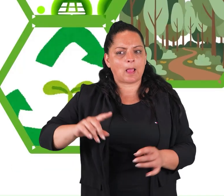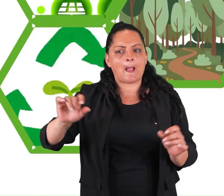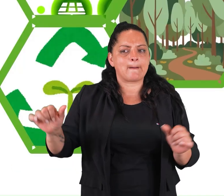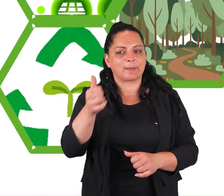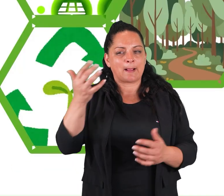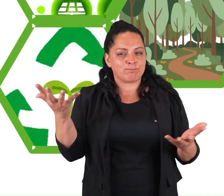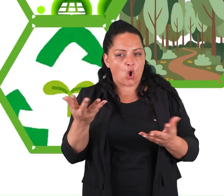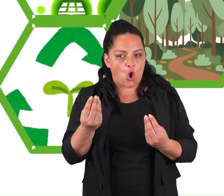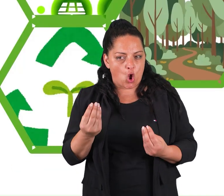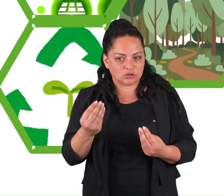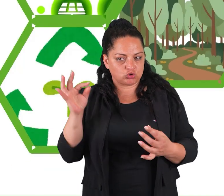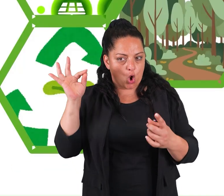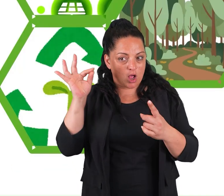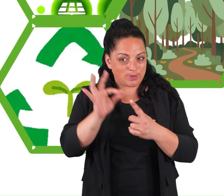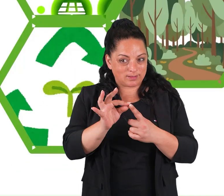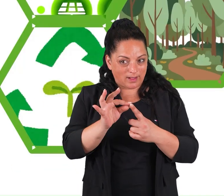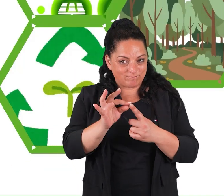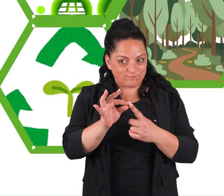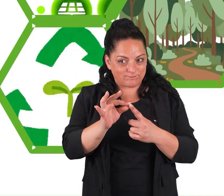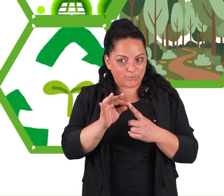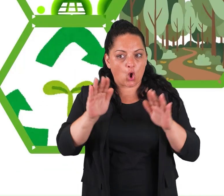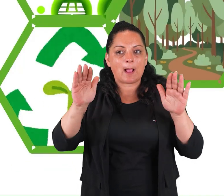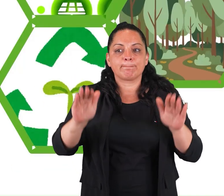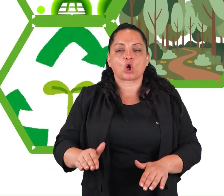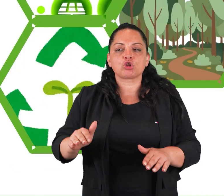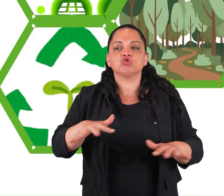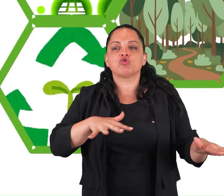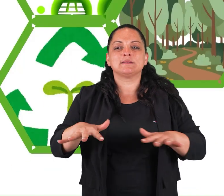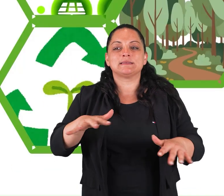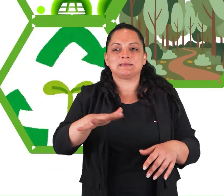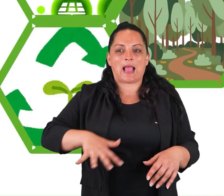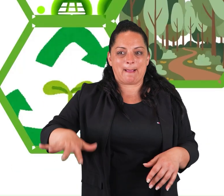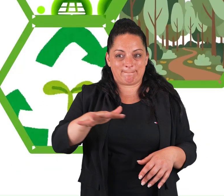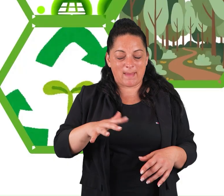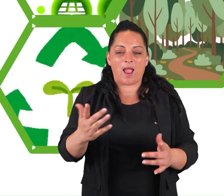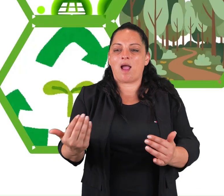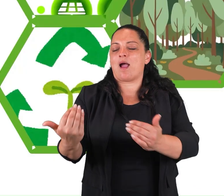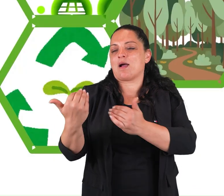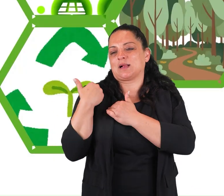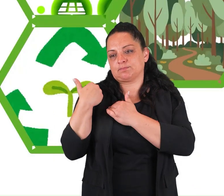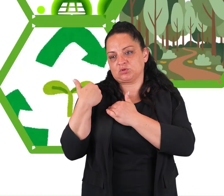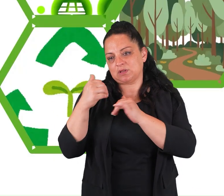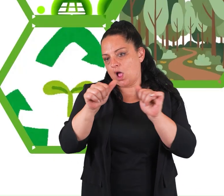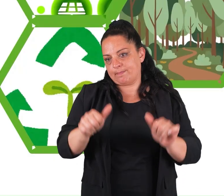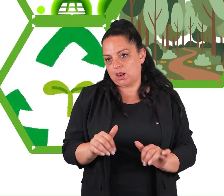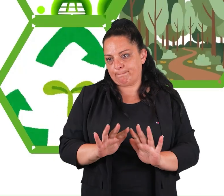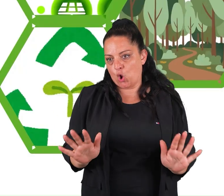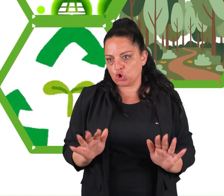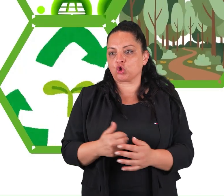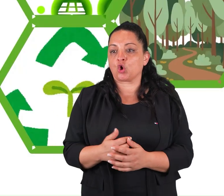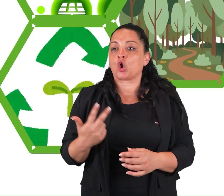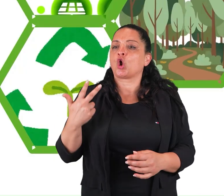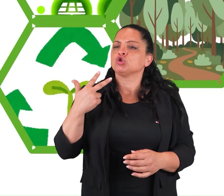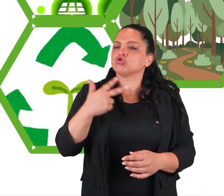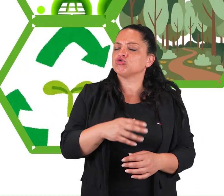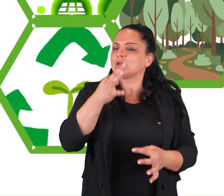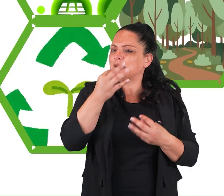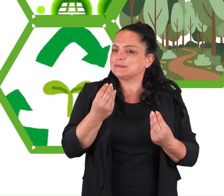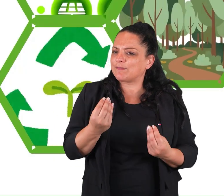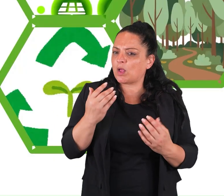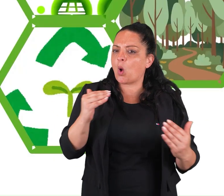here, we have protecting ecosystems and using resources responsibly. Society is